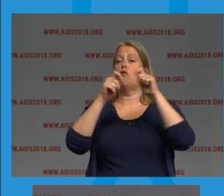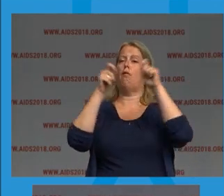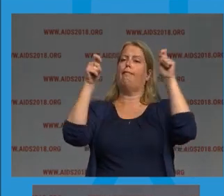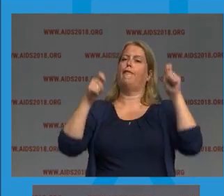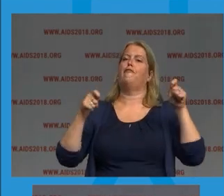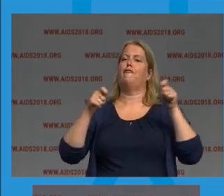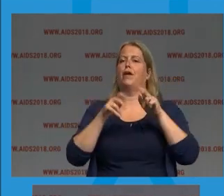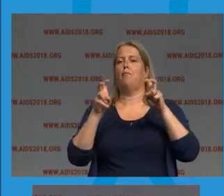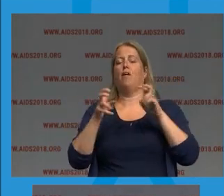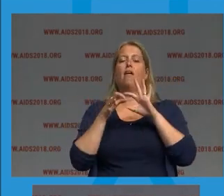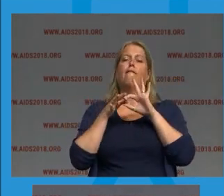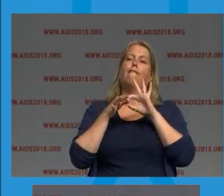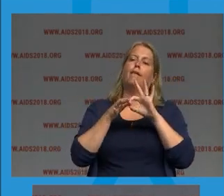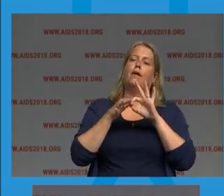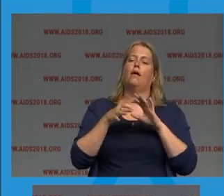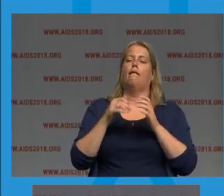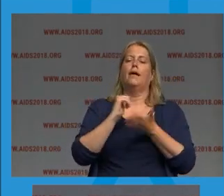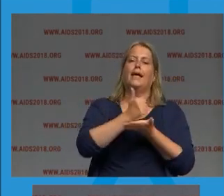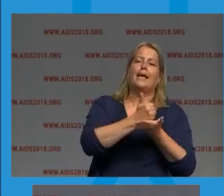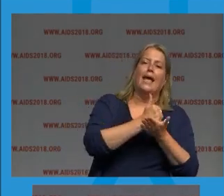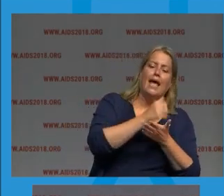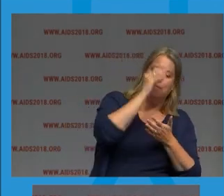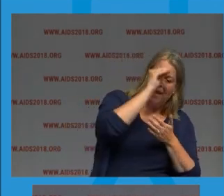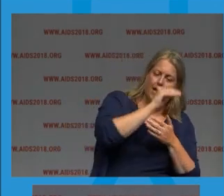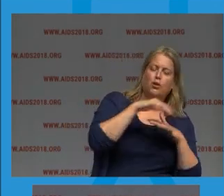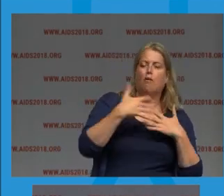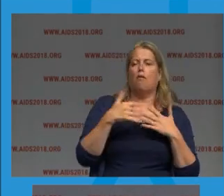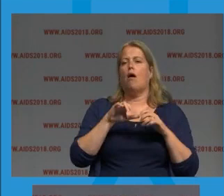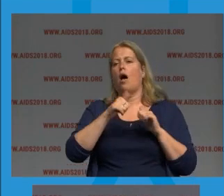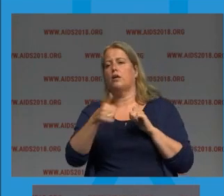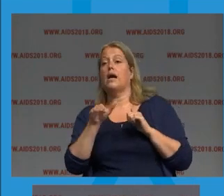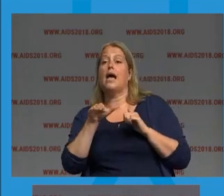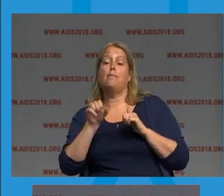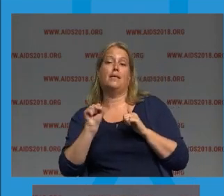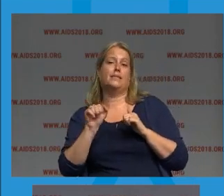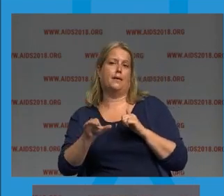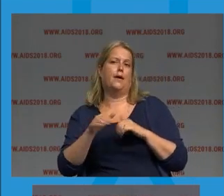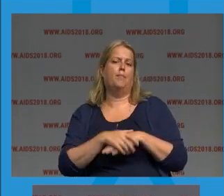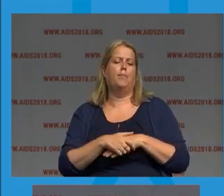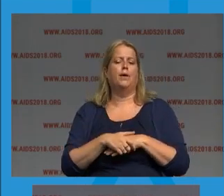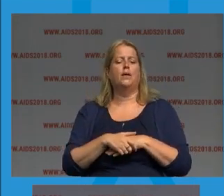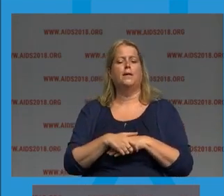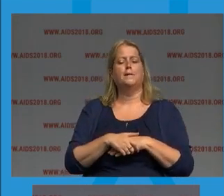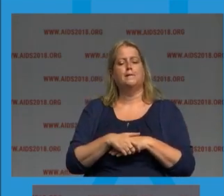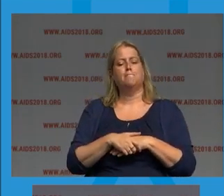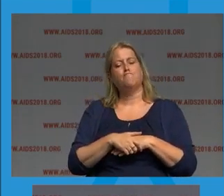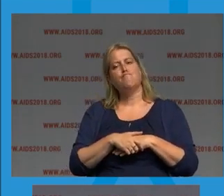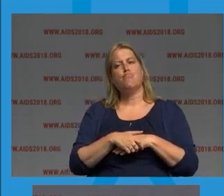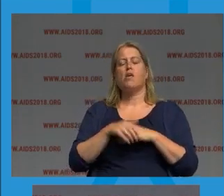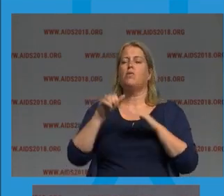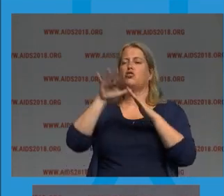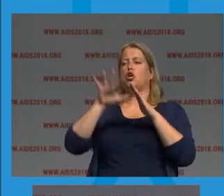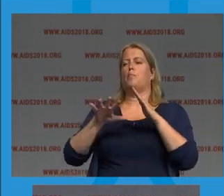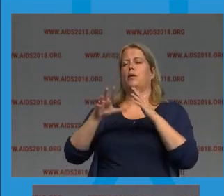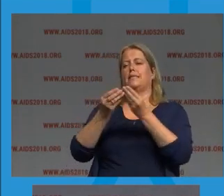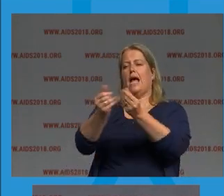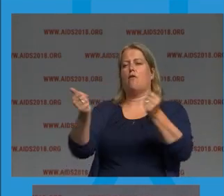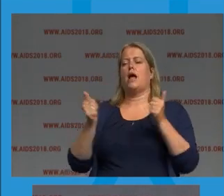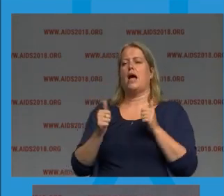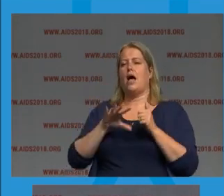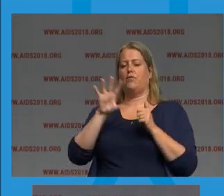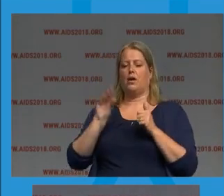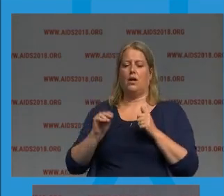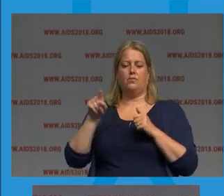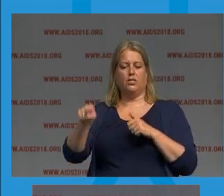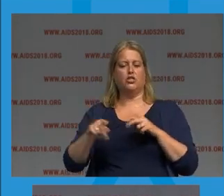relevance or the importance of gay men and other MSM to epidemics across Sub-Saharan Africa, This is a review done by Schuber, Mishra